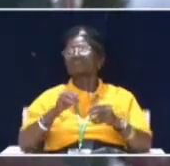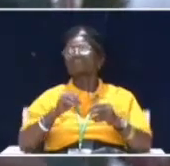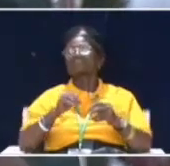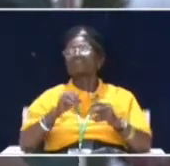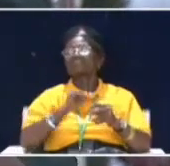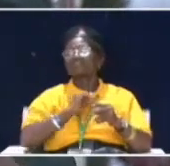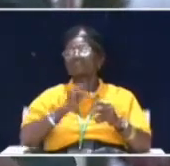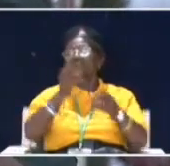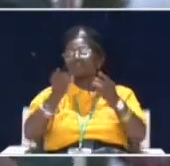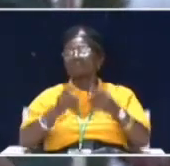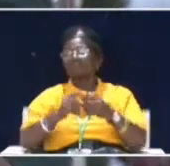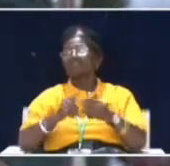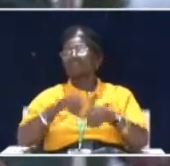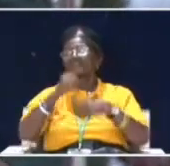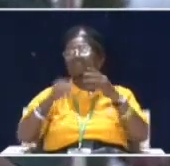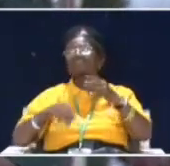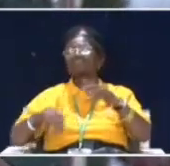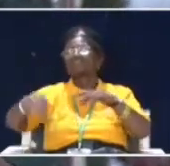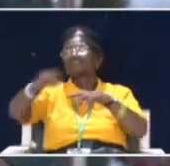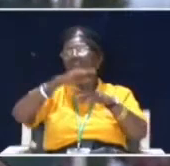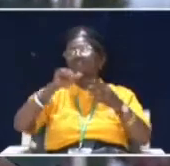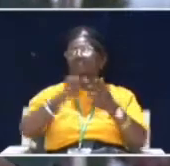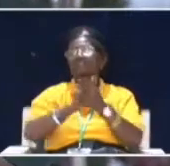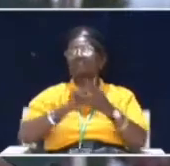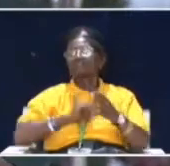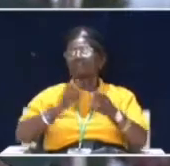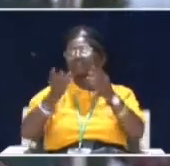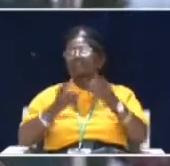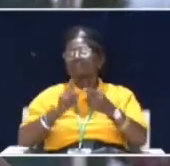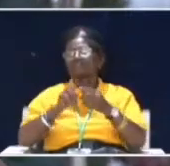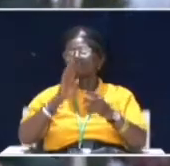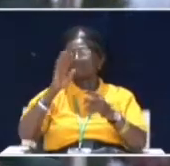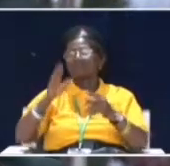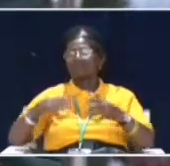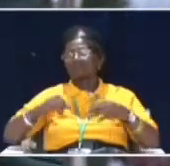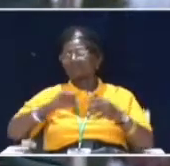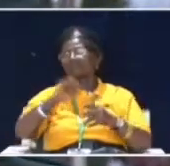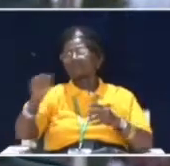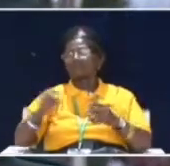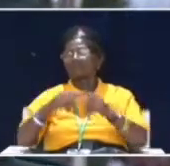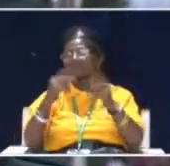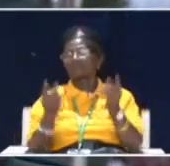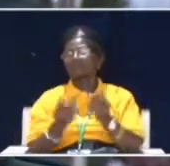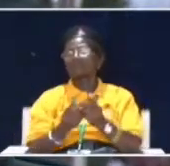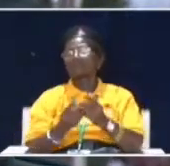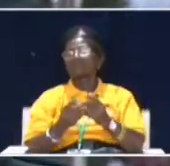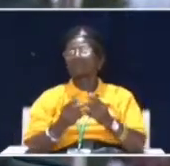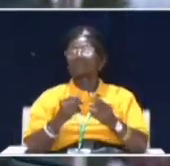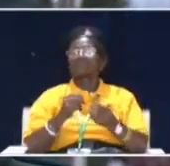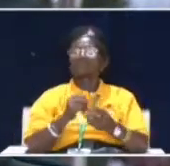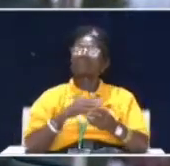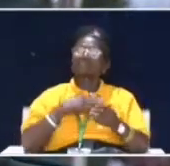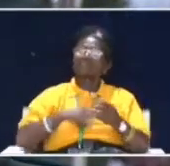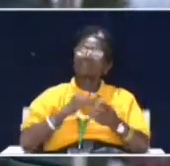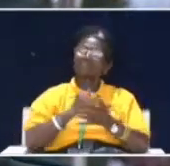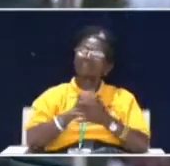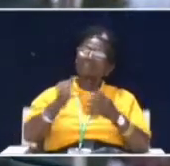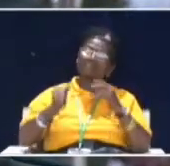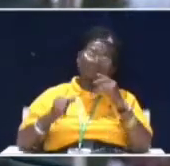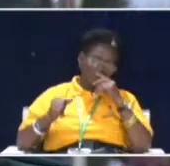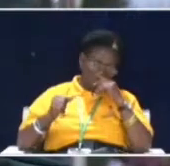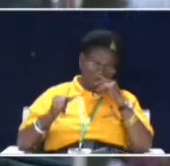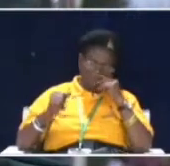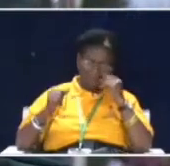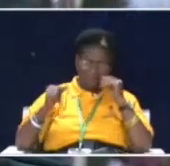go beyond that. I want to be a healing vessel. Kì í ṣe wípé mo kàn ń bèrè pé kí ẹ wò mí sàn nìkan ni. Mo fẹ́